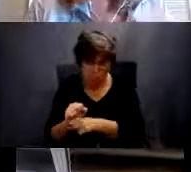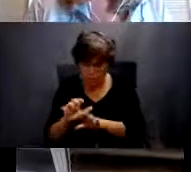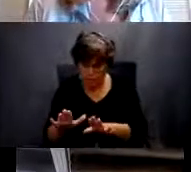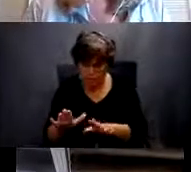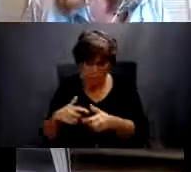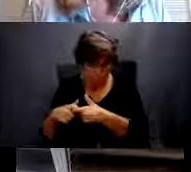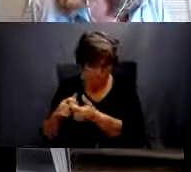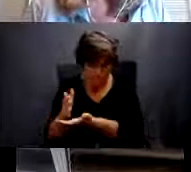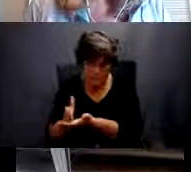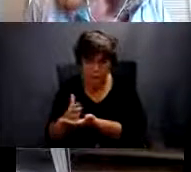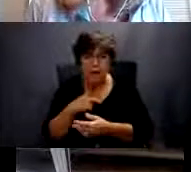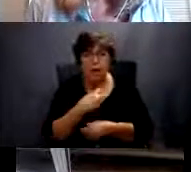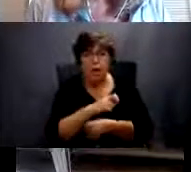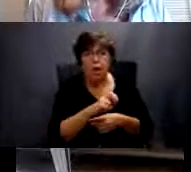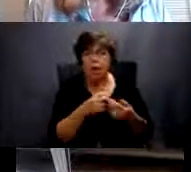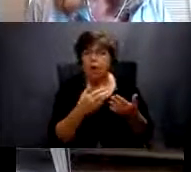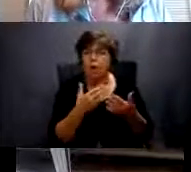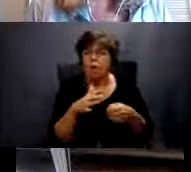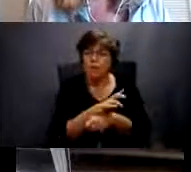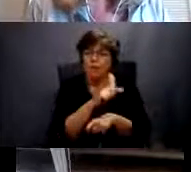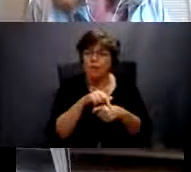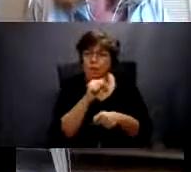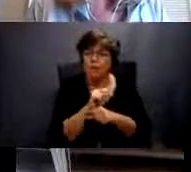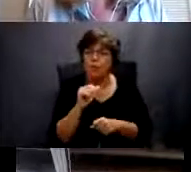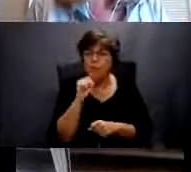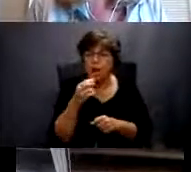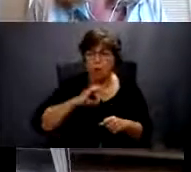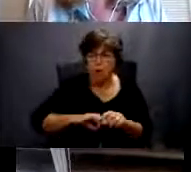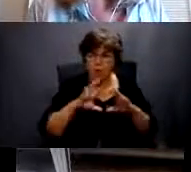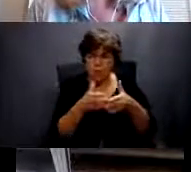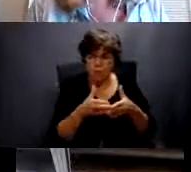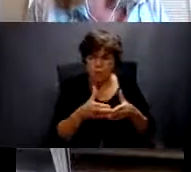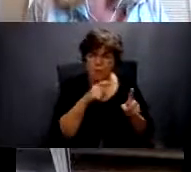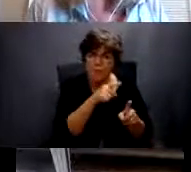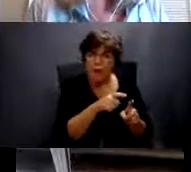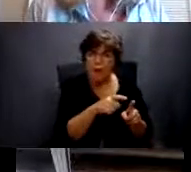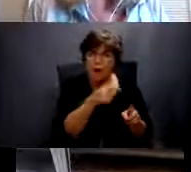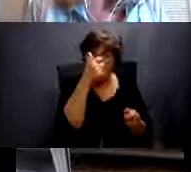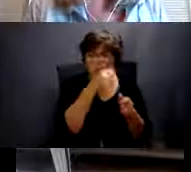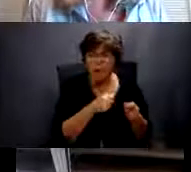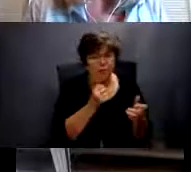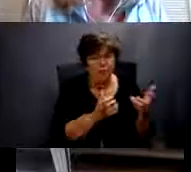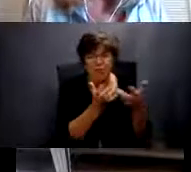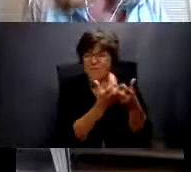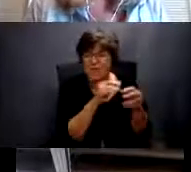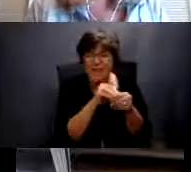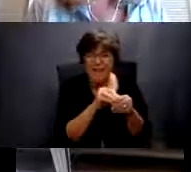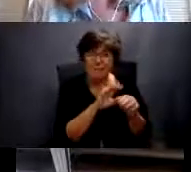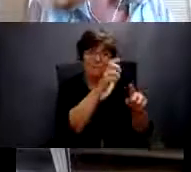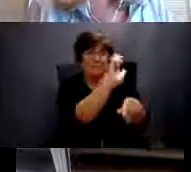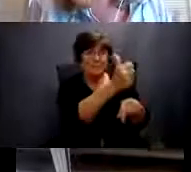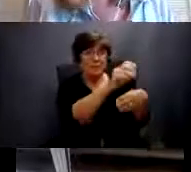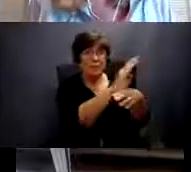a full-time position with a nonprofit organization, which reminded me why I don't fit in organizations,